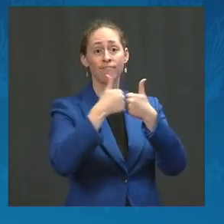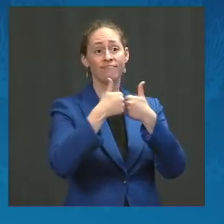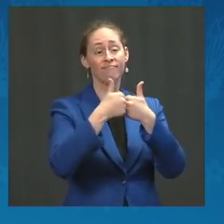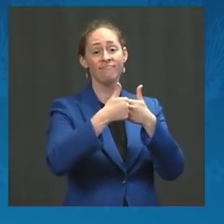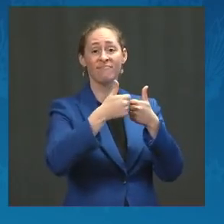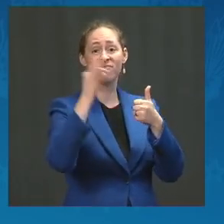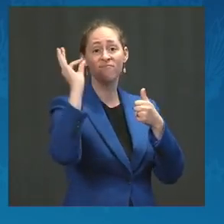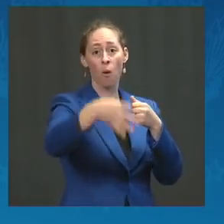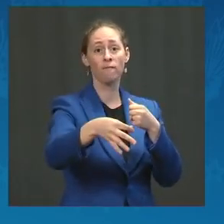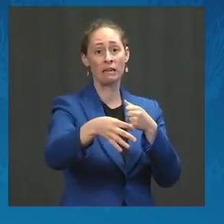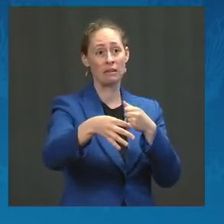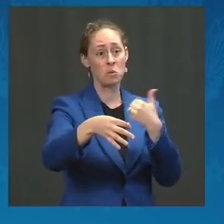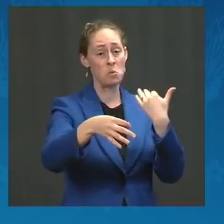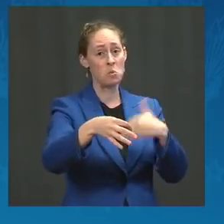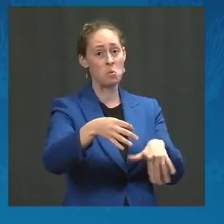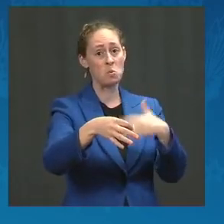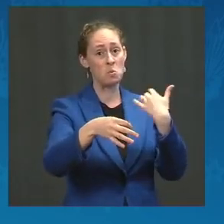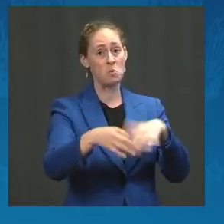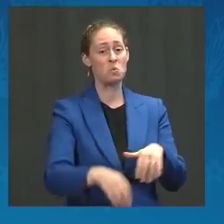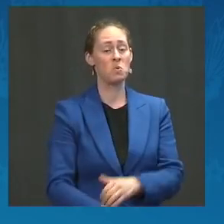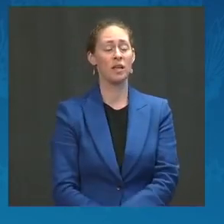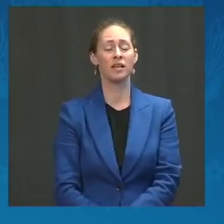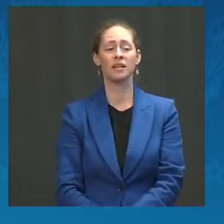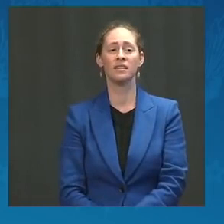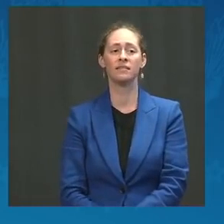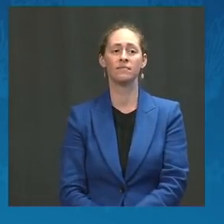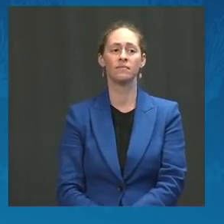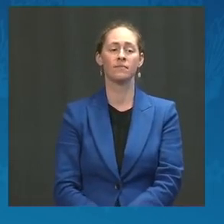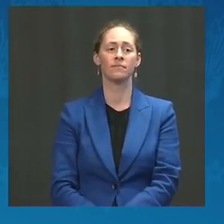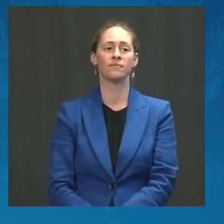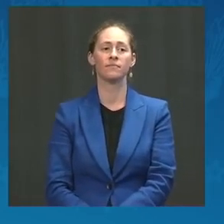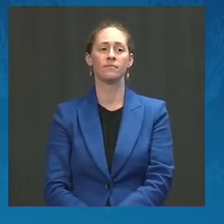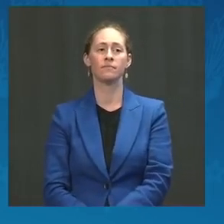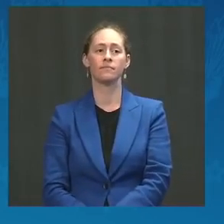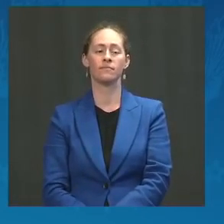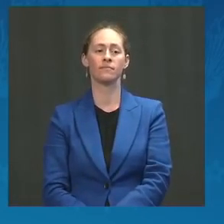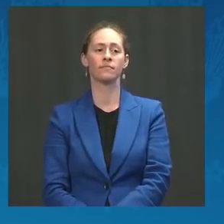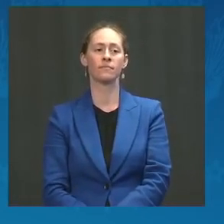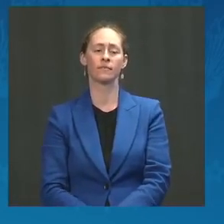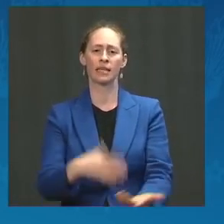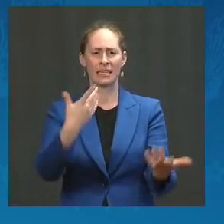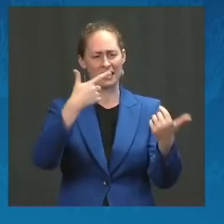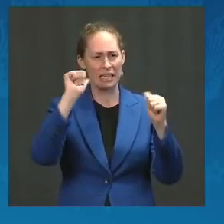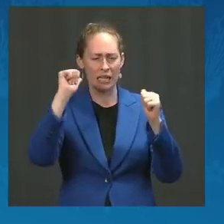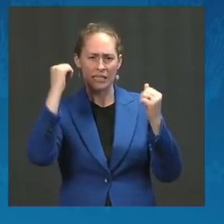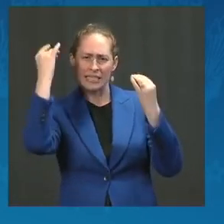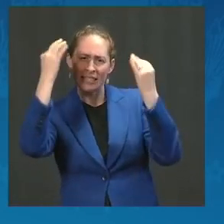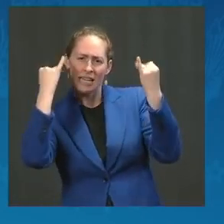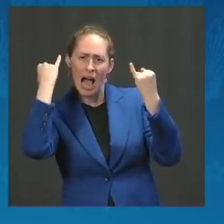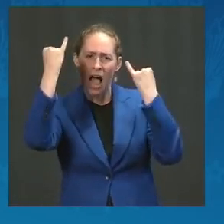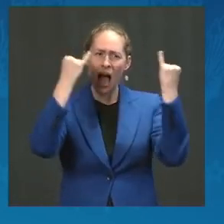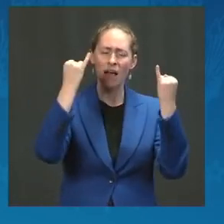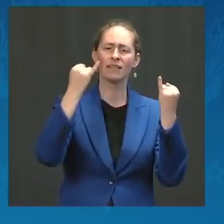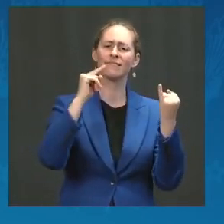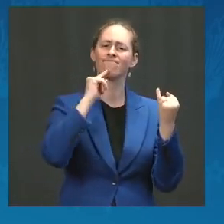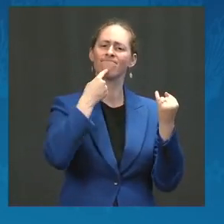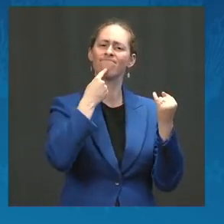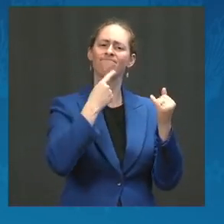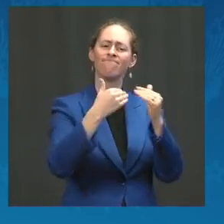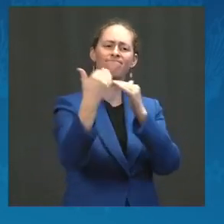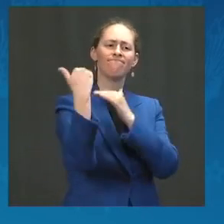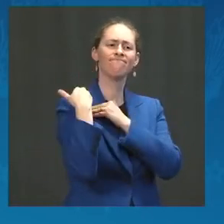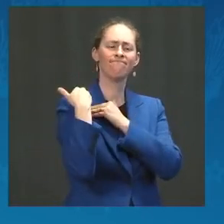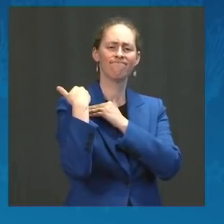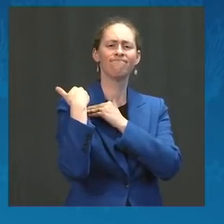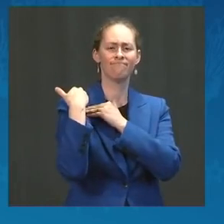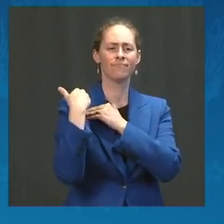other sport leagues at every level to take every step they can. Every day, more businesses are